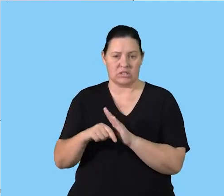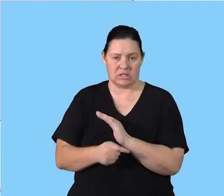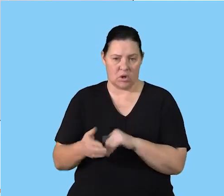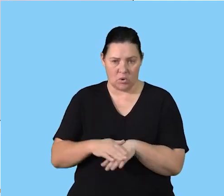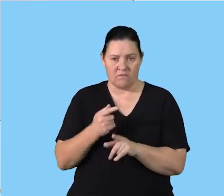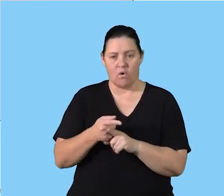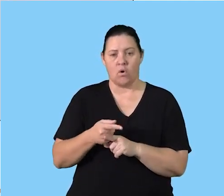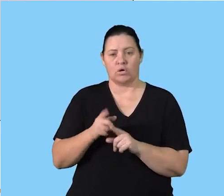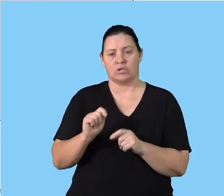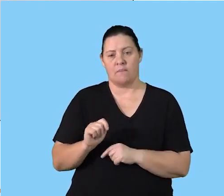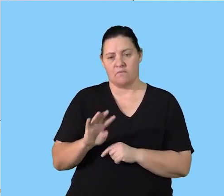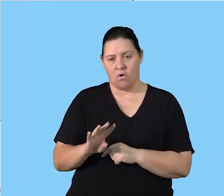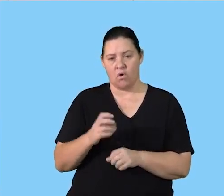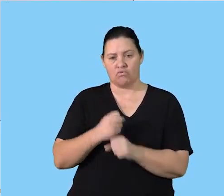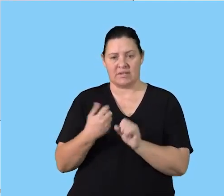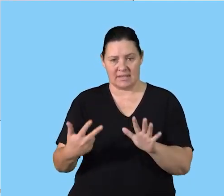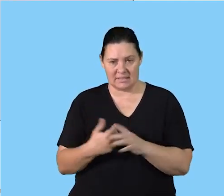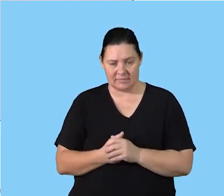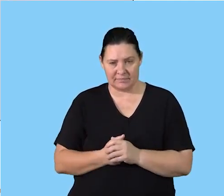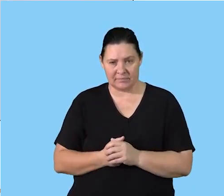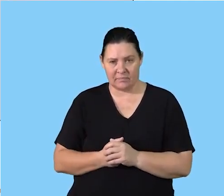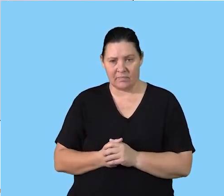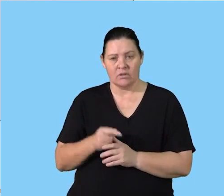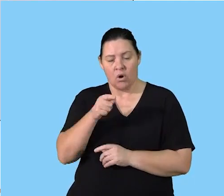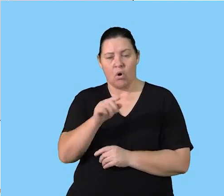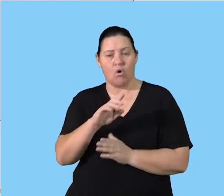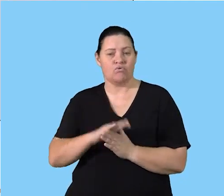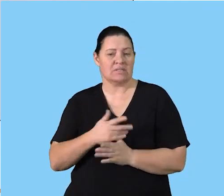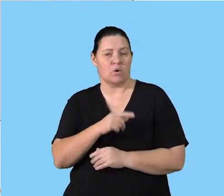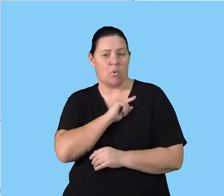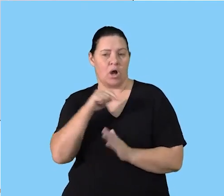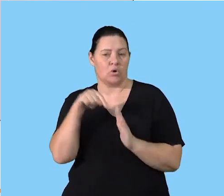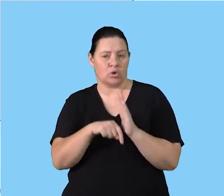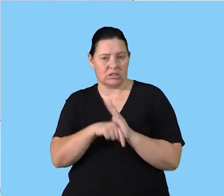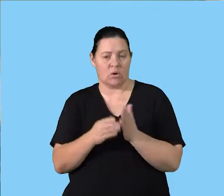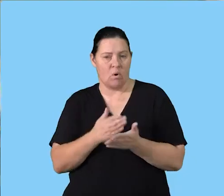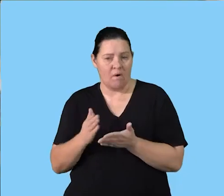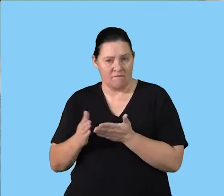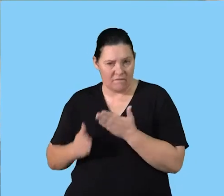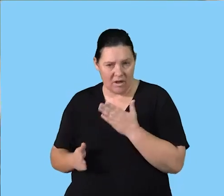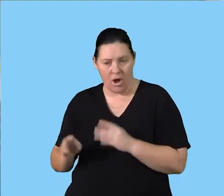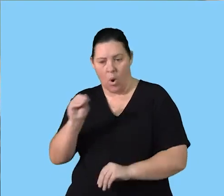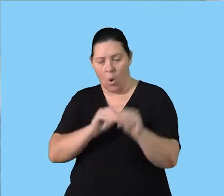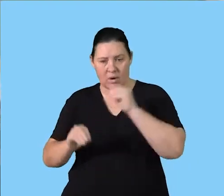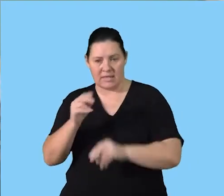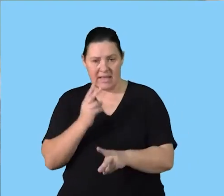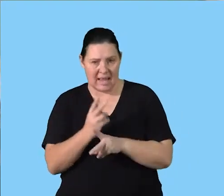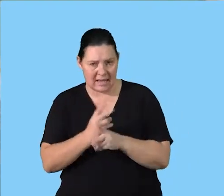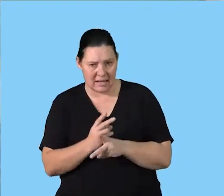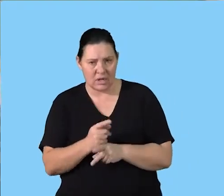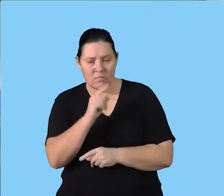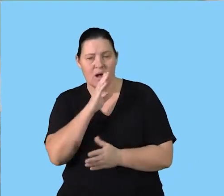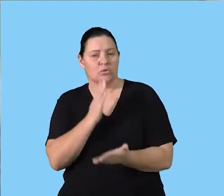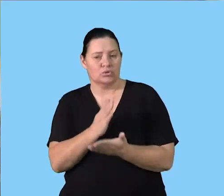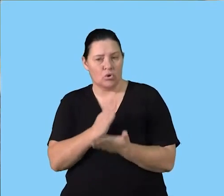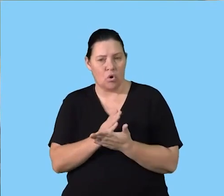term 4 in grade 8. So here, the reason why some of the content has been removed and reorganized is to assist